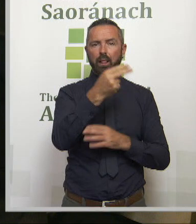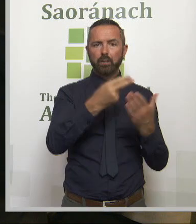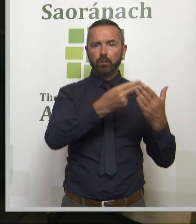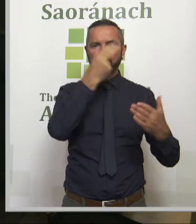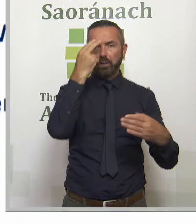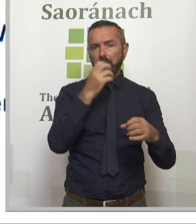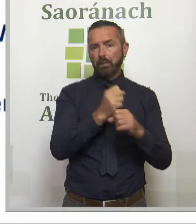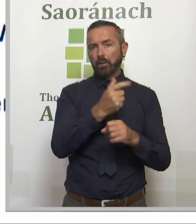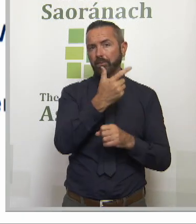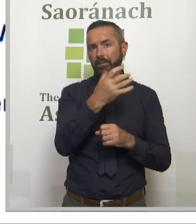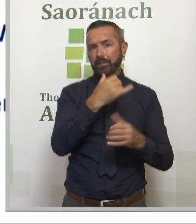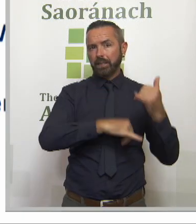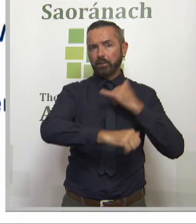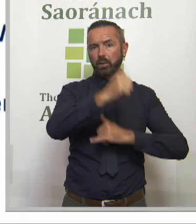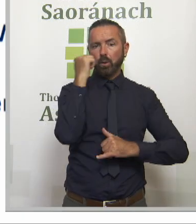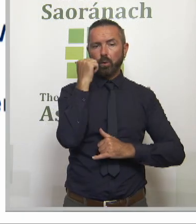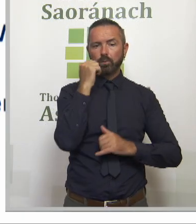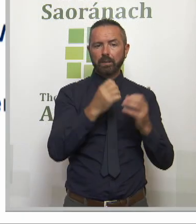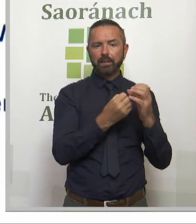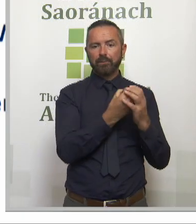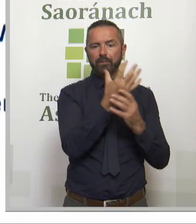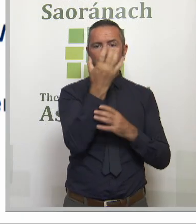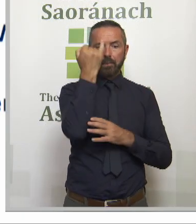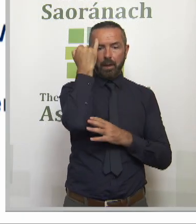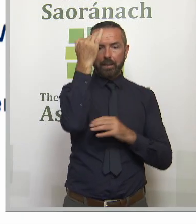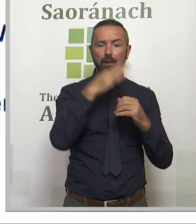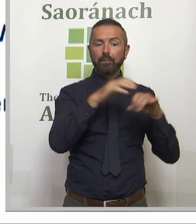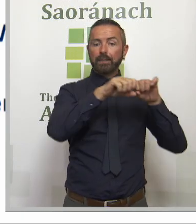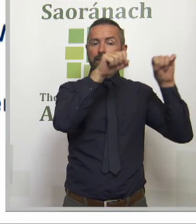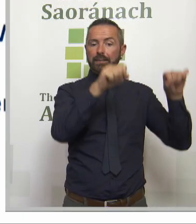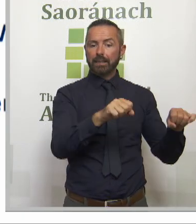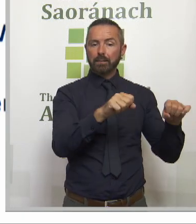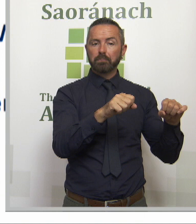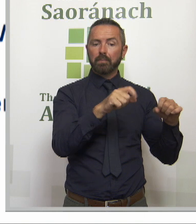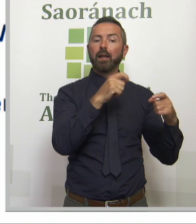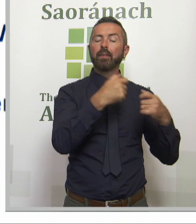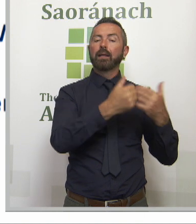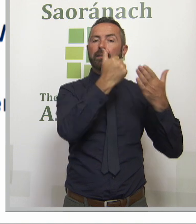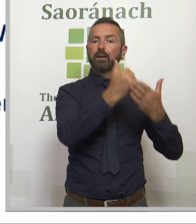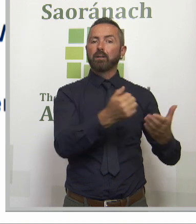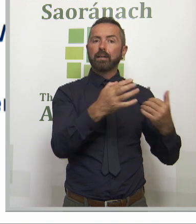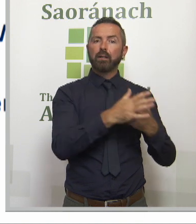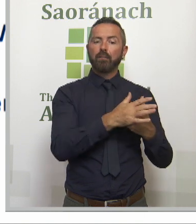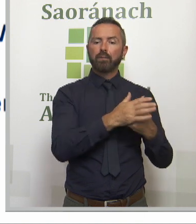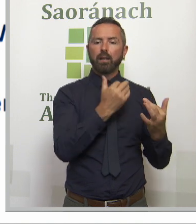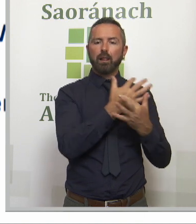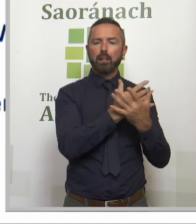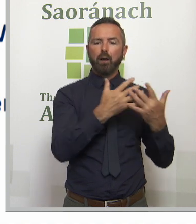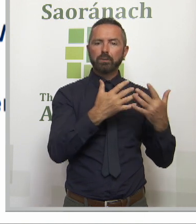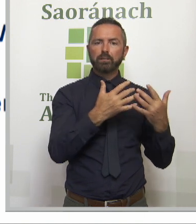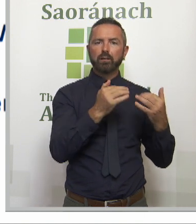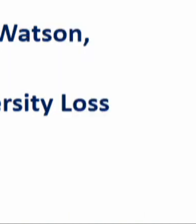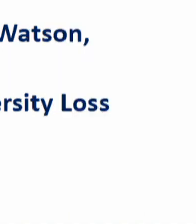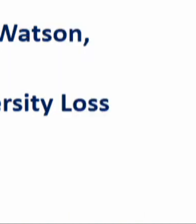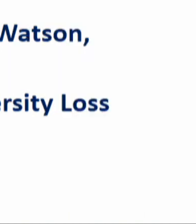about 250 years ago, he came up with this system, which has become, I suppose, the foundation of a lot of the disciplines.